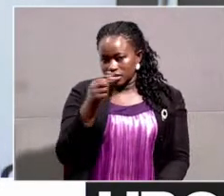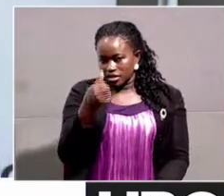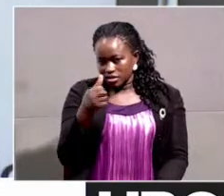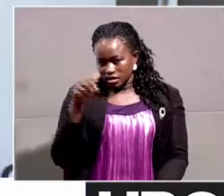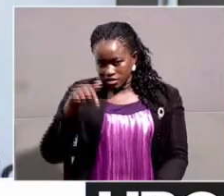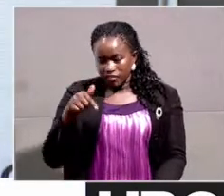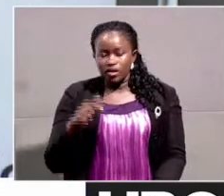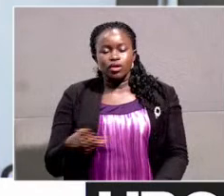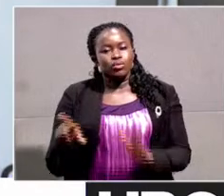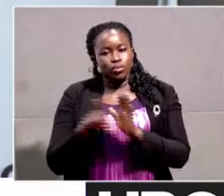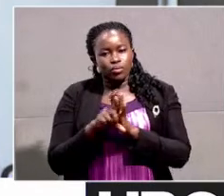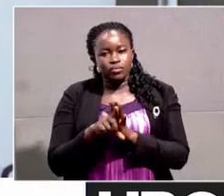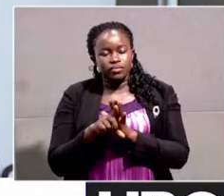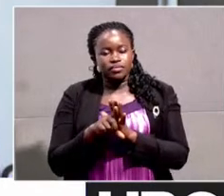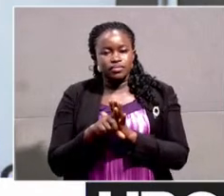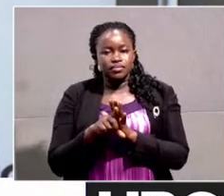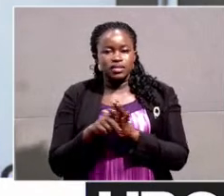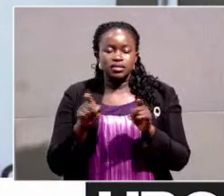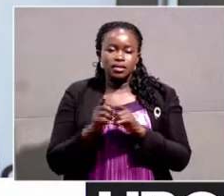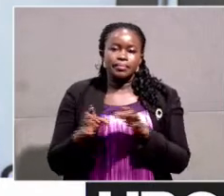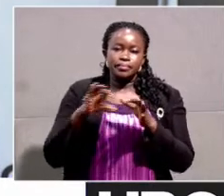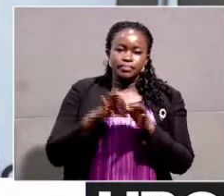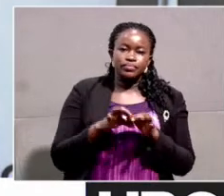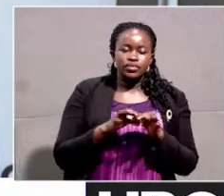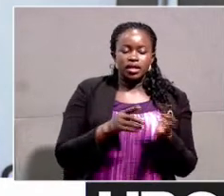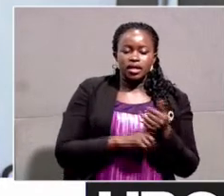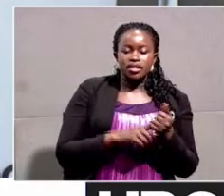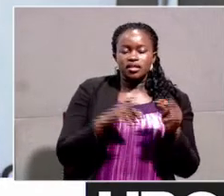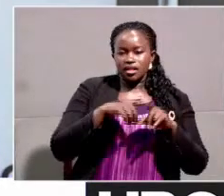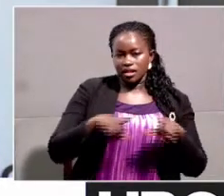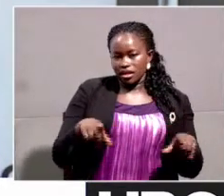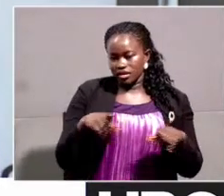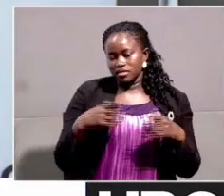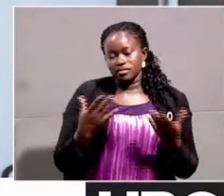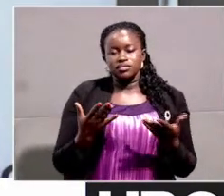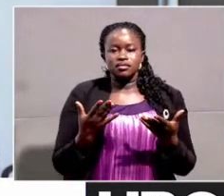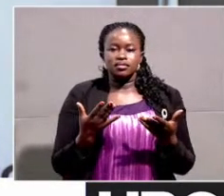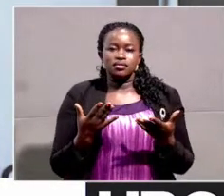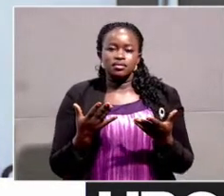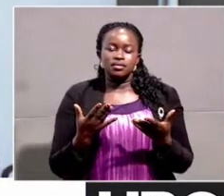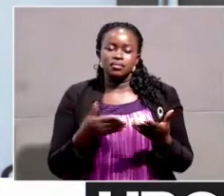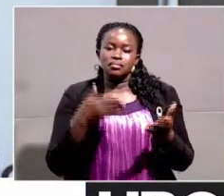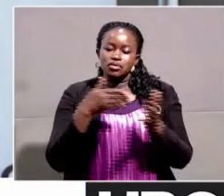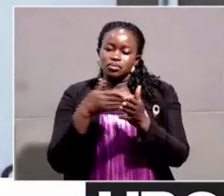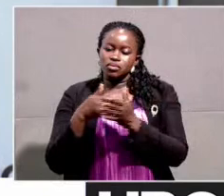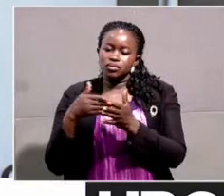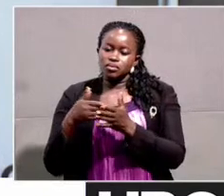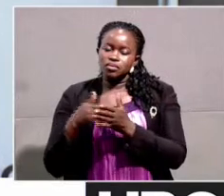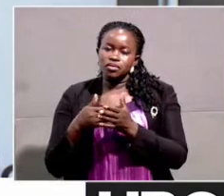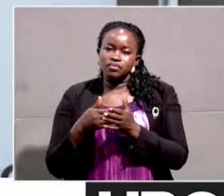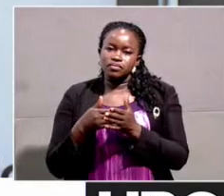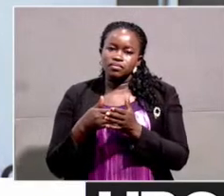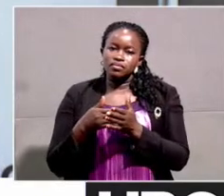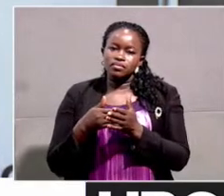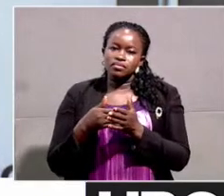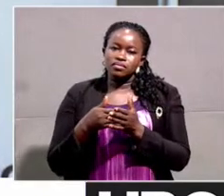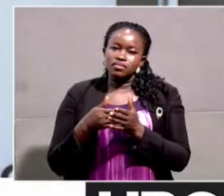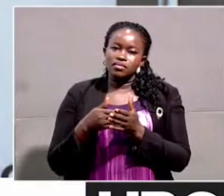law relating to land acquisition were unsuccessful. I